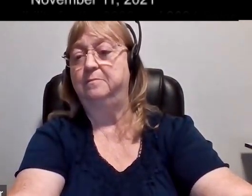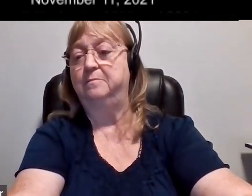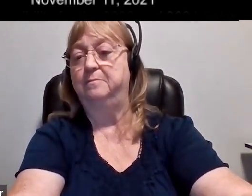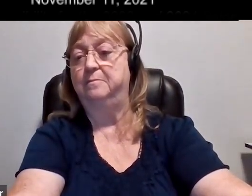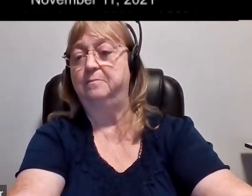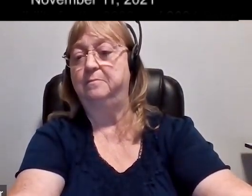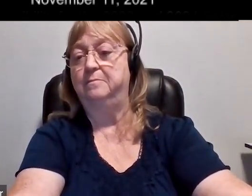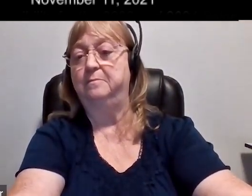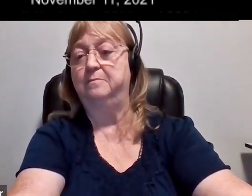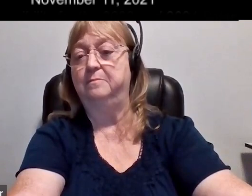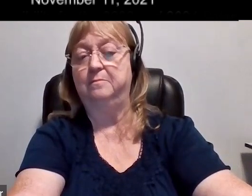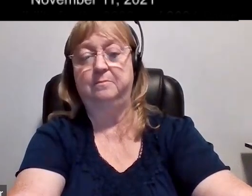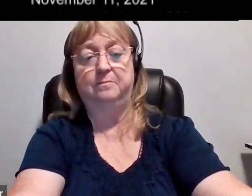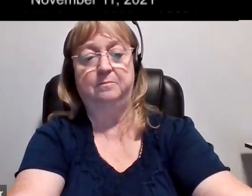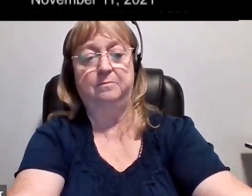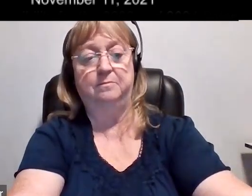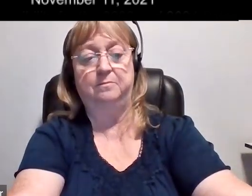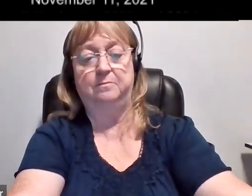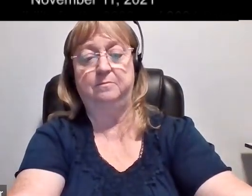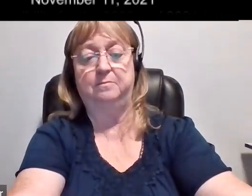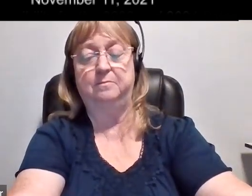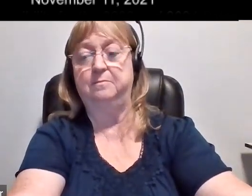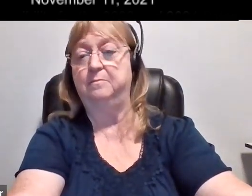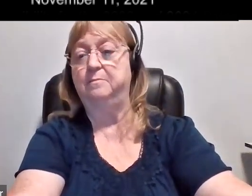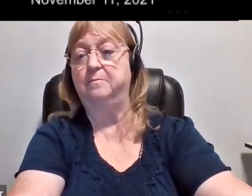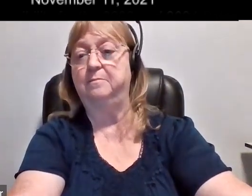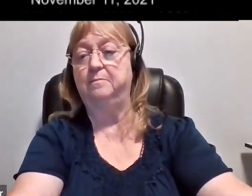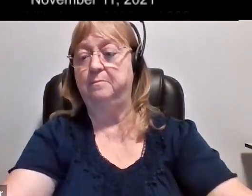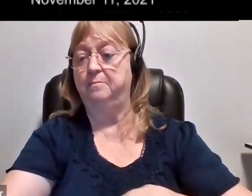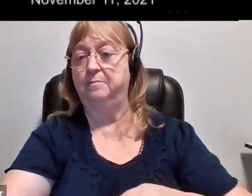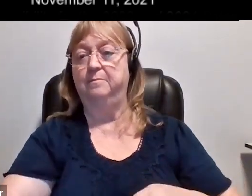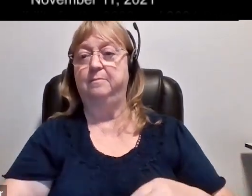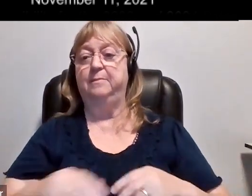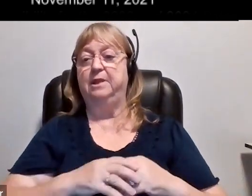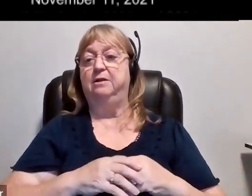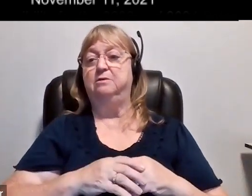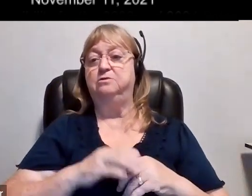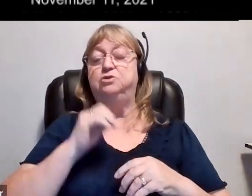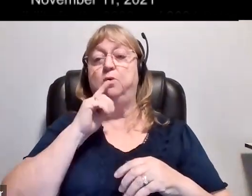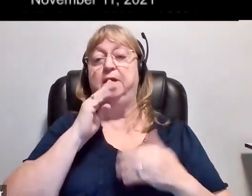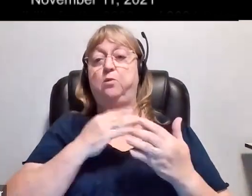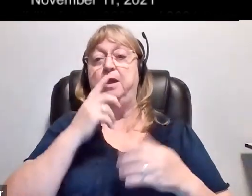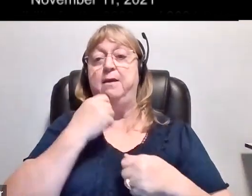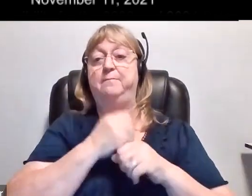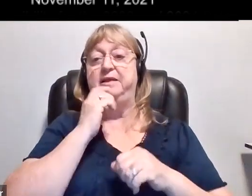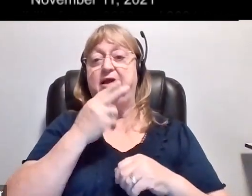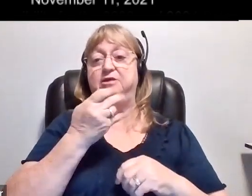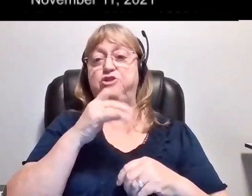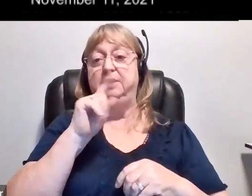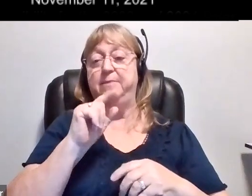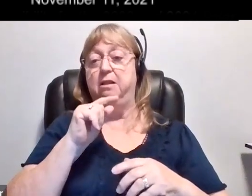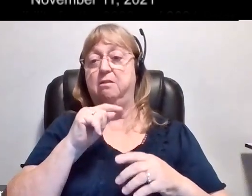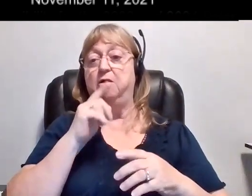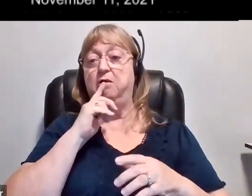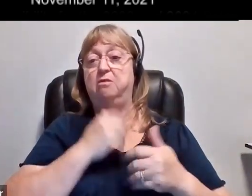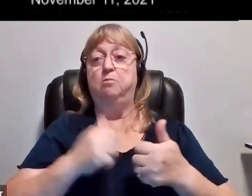using the right product or something. And so anyway, so make the HTML the prominent one. Even in a syllabus in your online learning class, put that